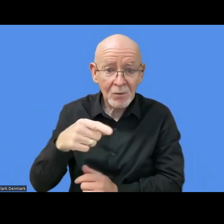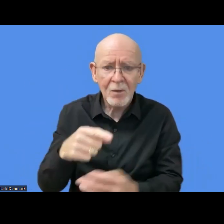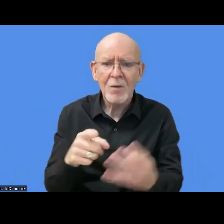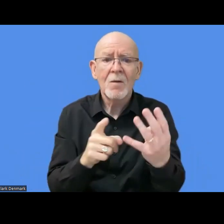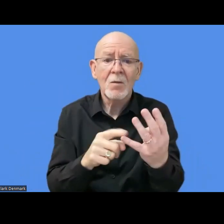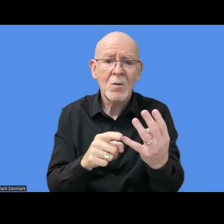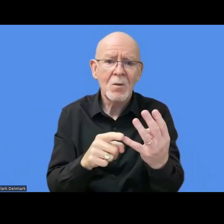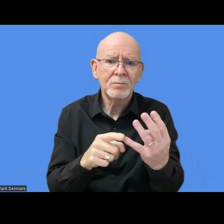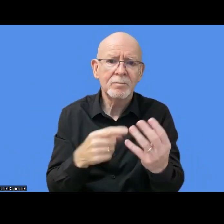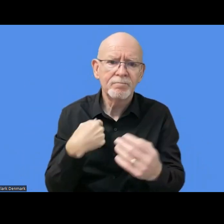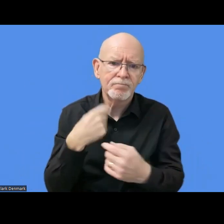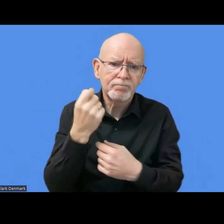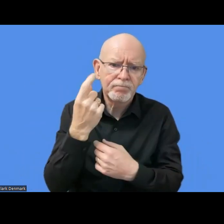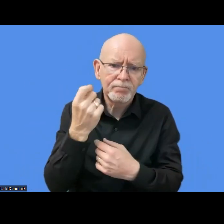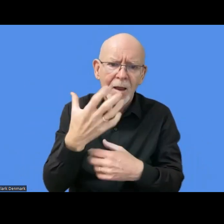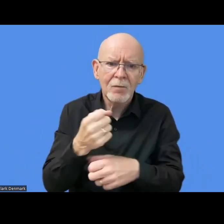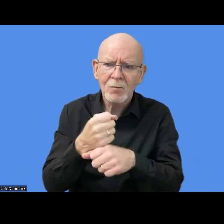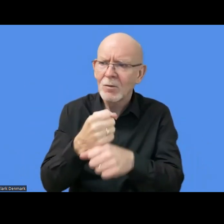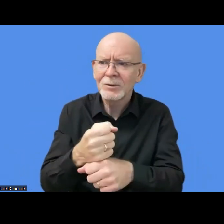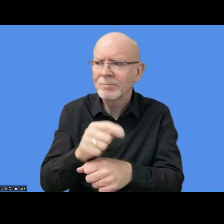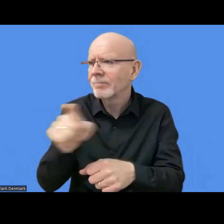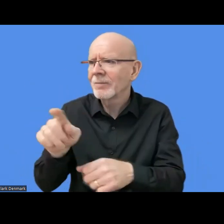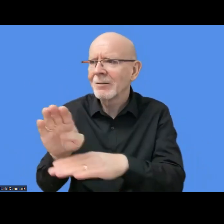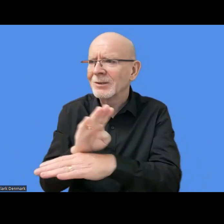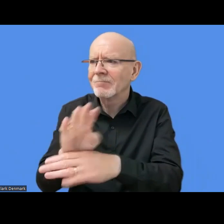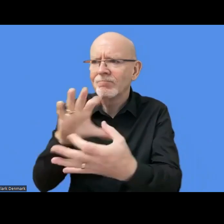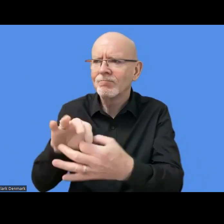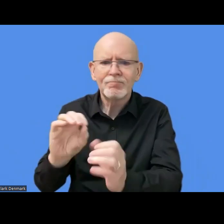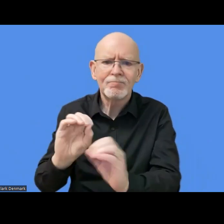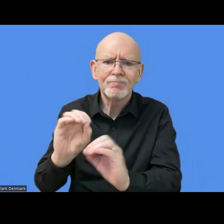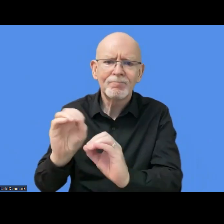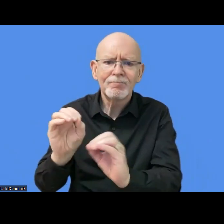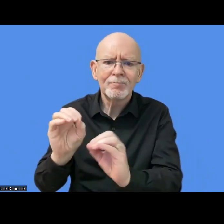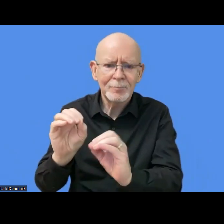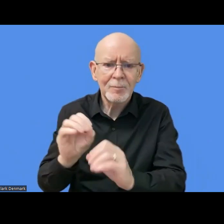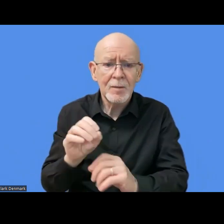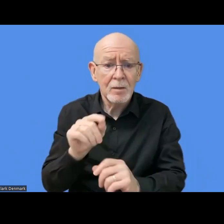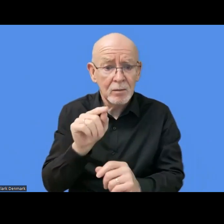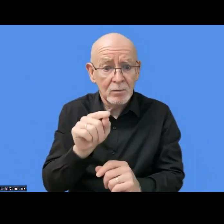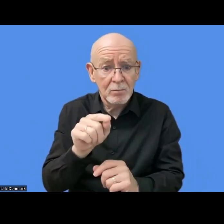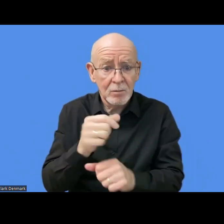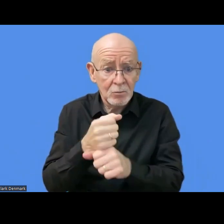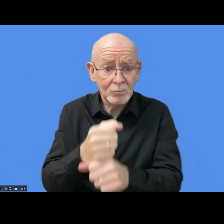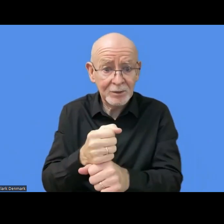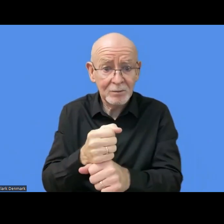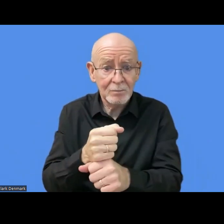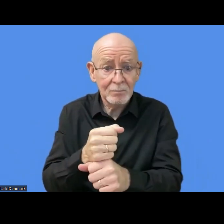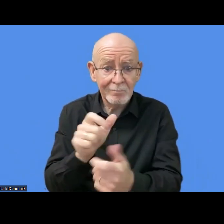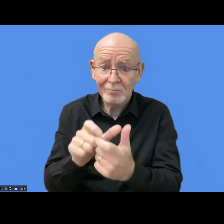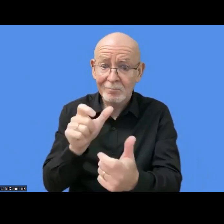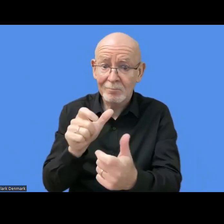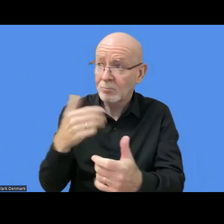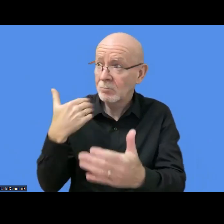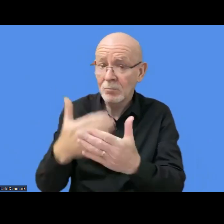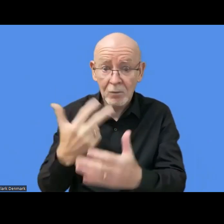events focused on disability inclusion and/or accessibility? In how many of these events was your